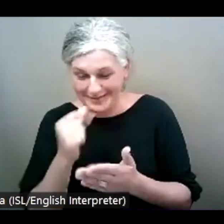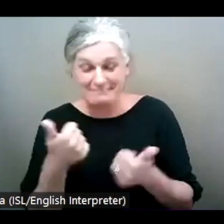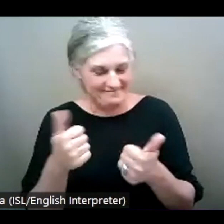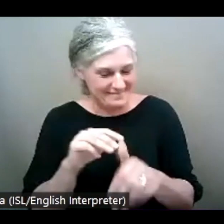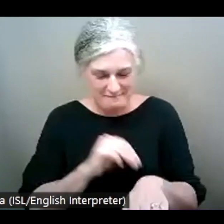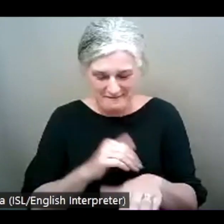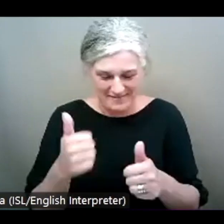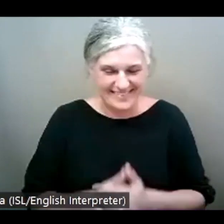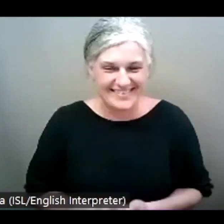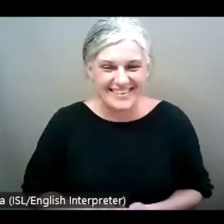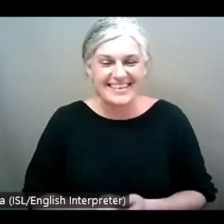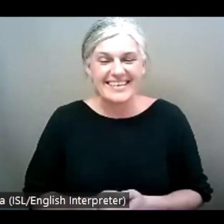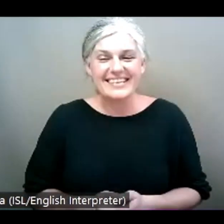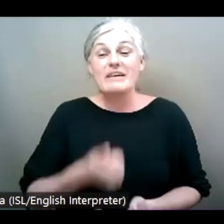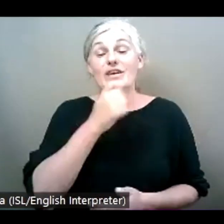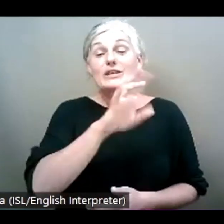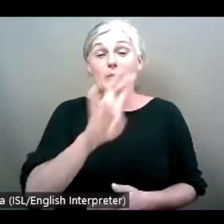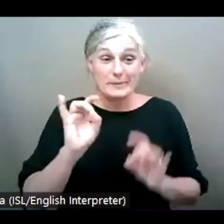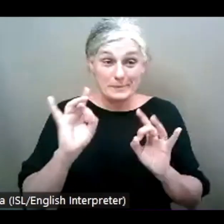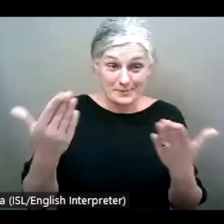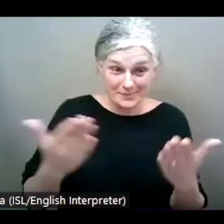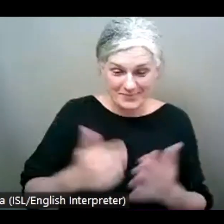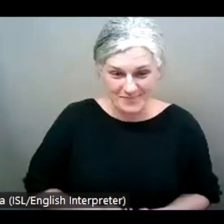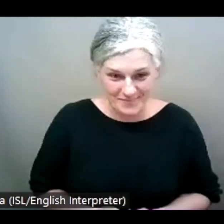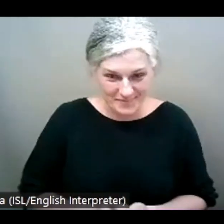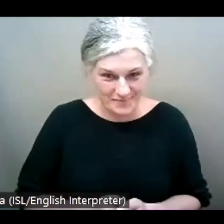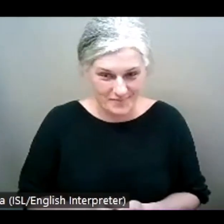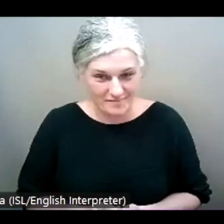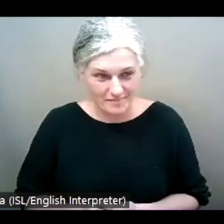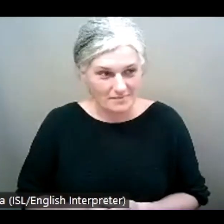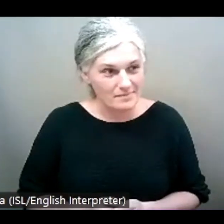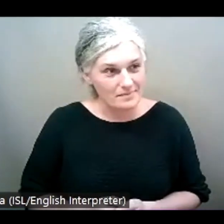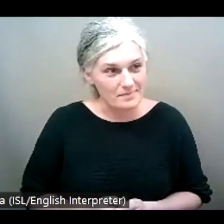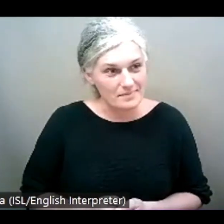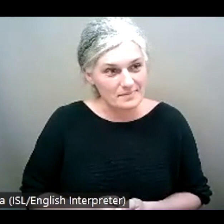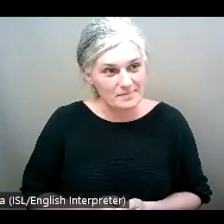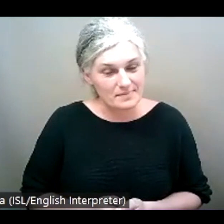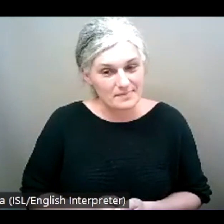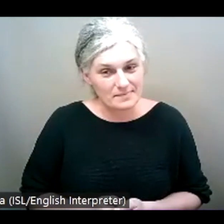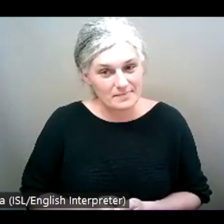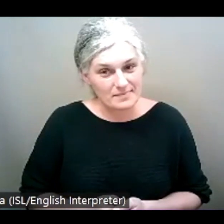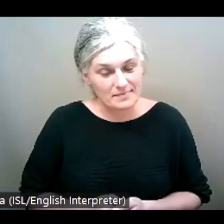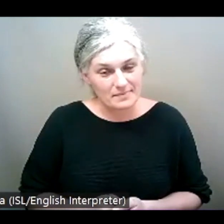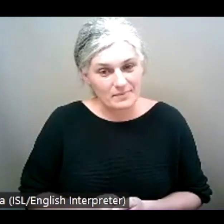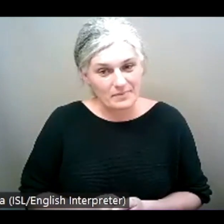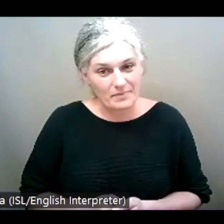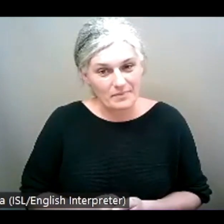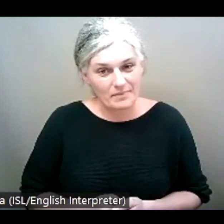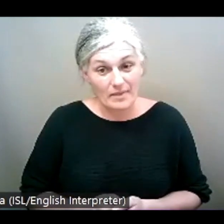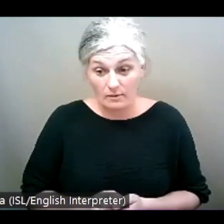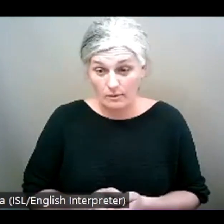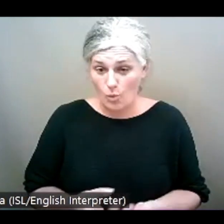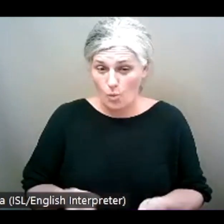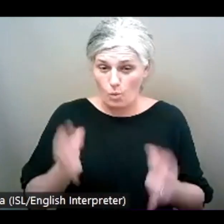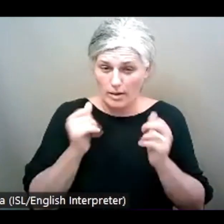right? So first question, right? We have great attendance today